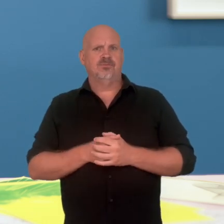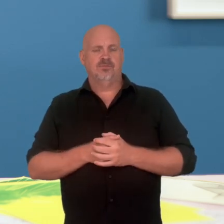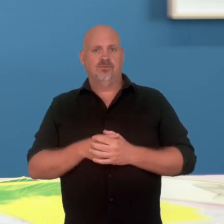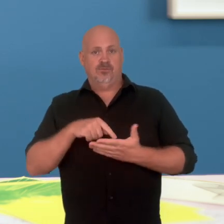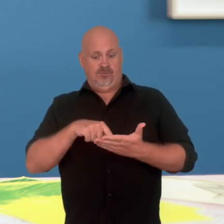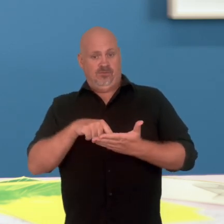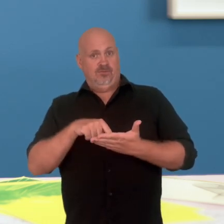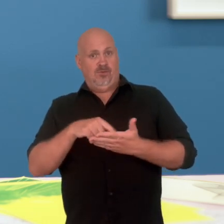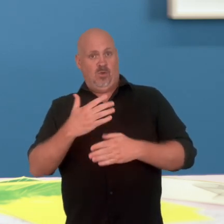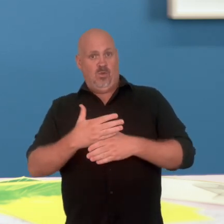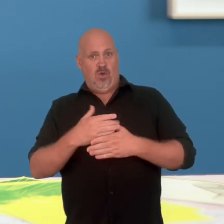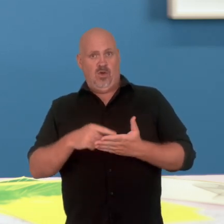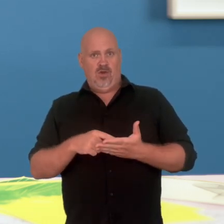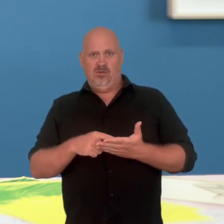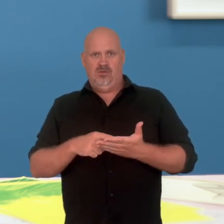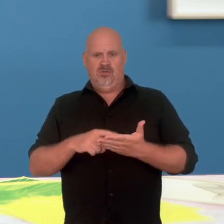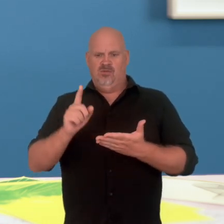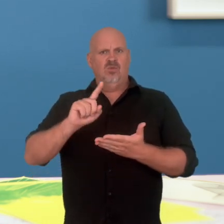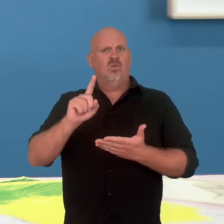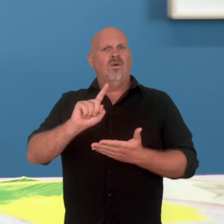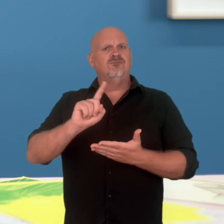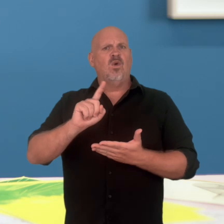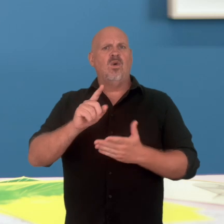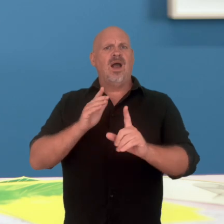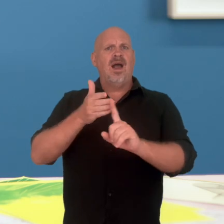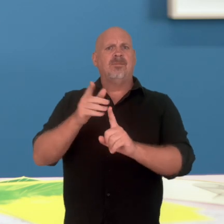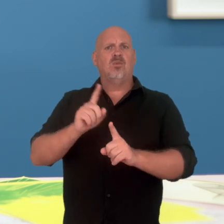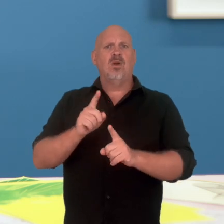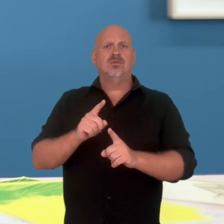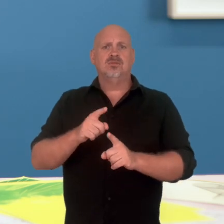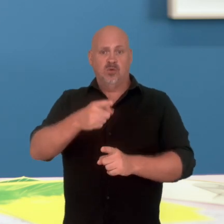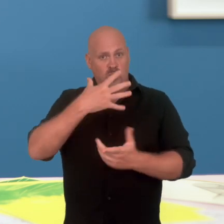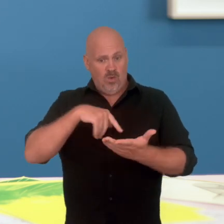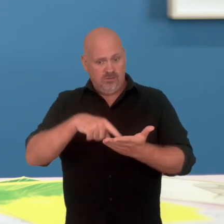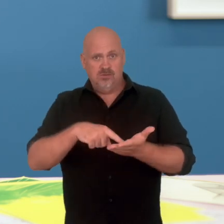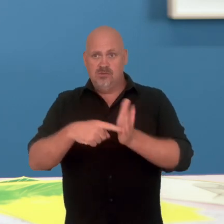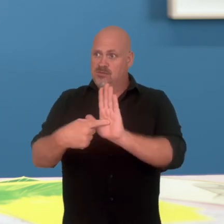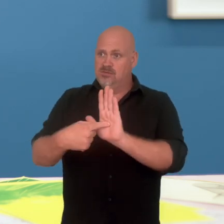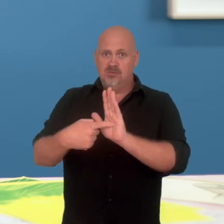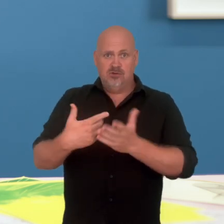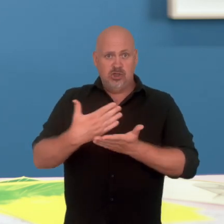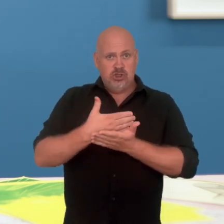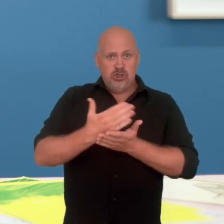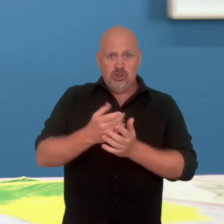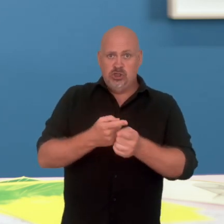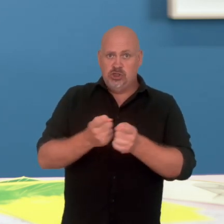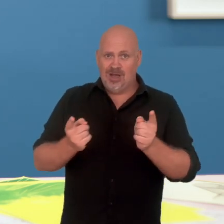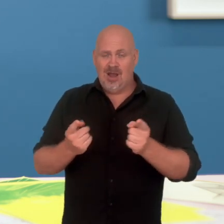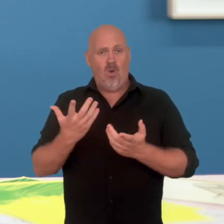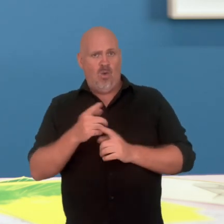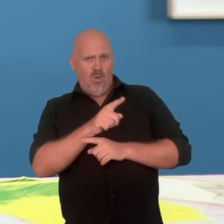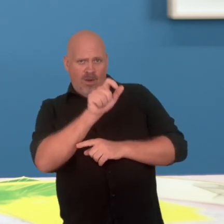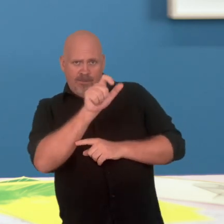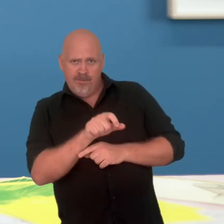What is the purpose of making this? Is it something to share with people? Is it made for someone specific? Or is it going to be